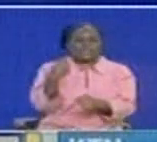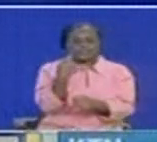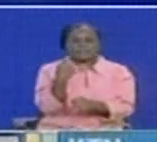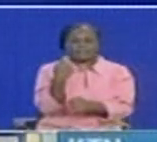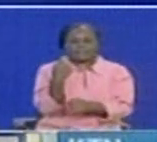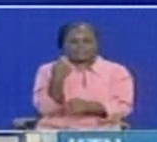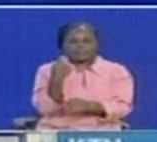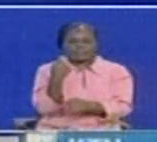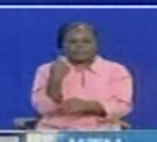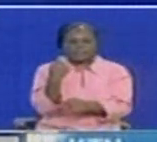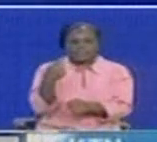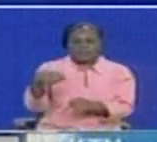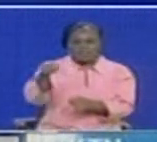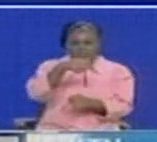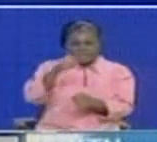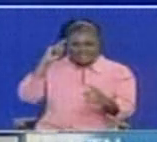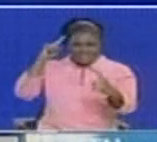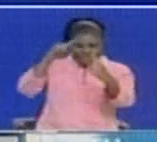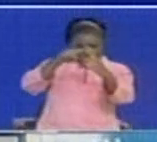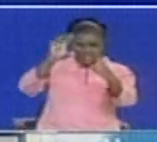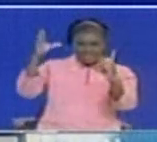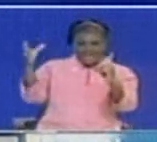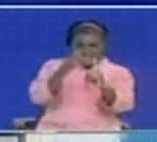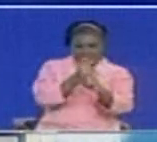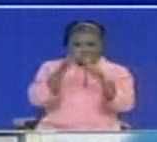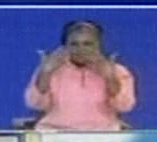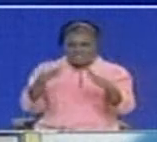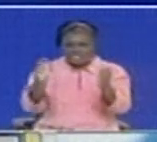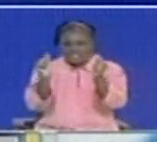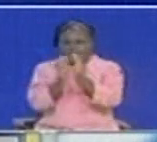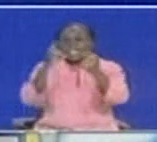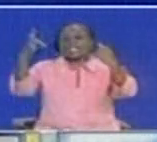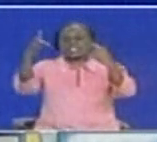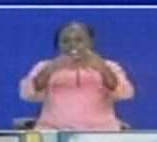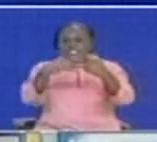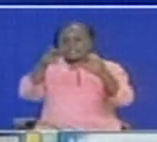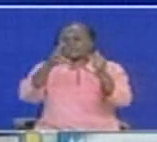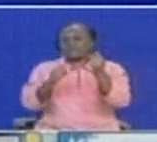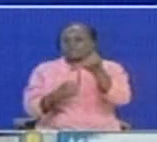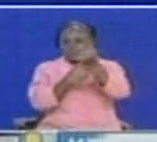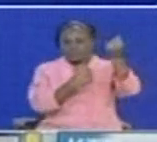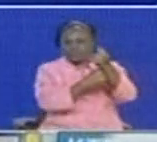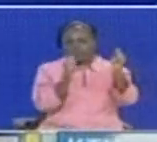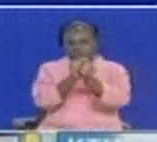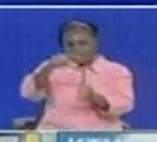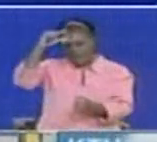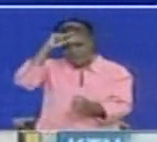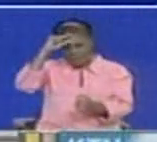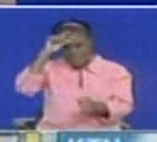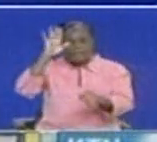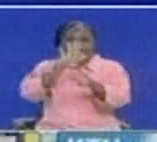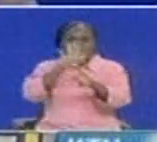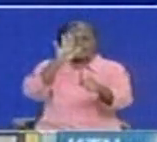now. We've reached our target of 80 people who are going to be sponsored by the government, and then a lot